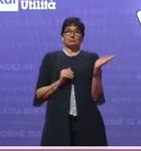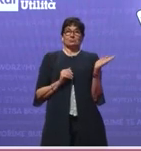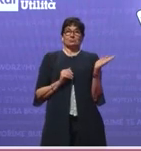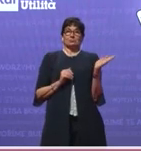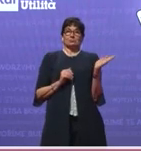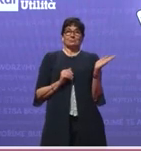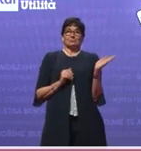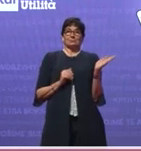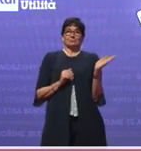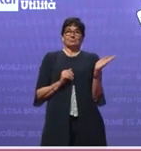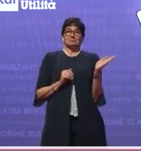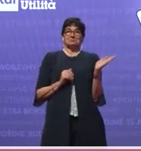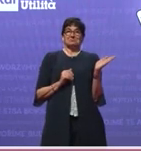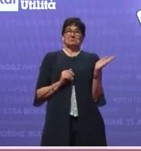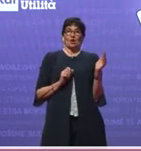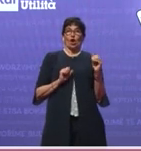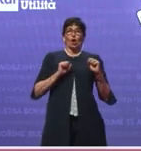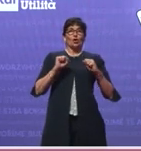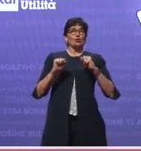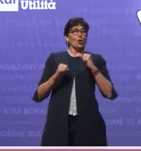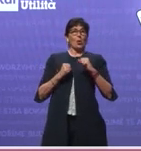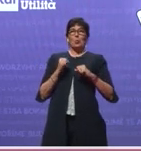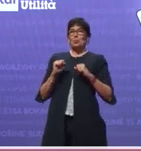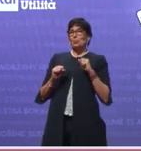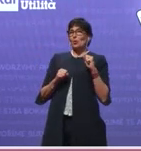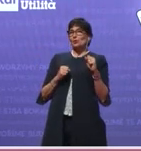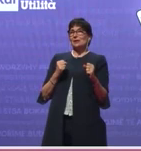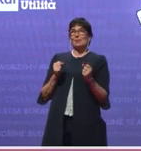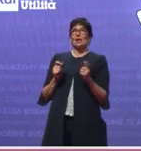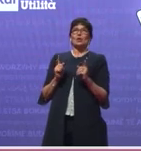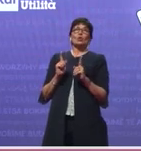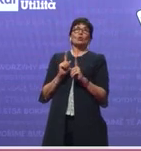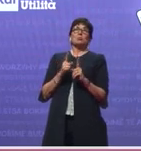machines or we treat them like servants or slaves,